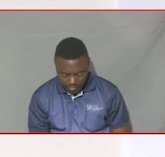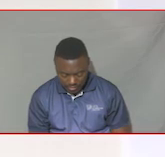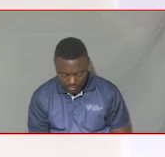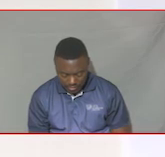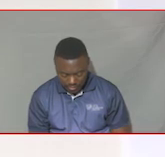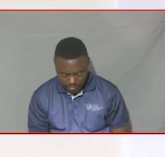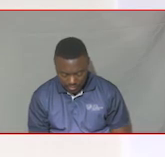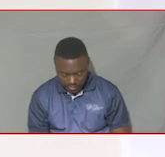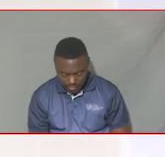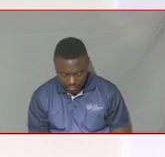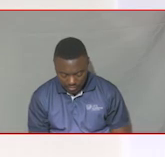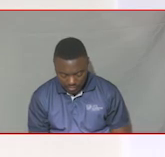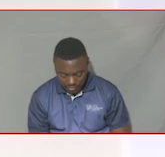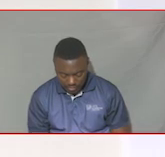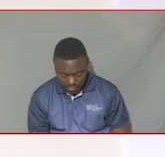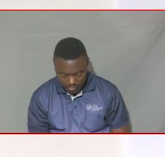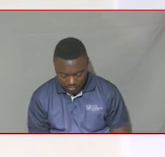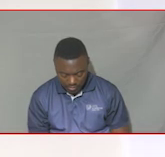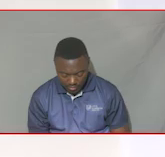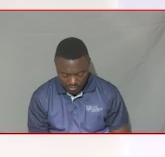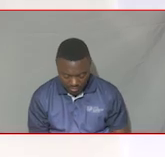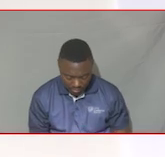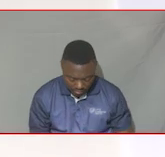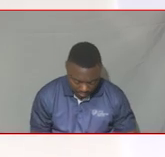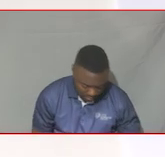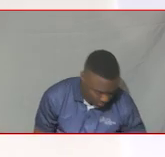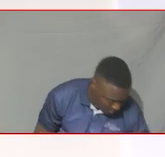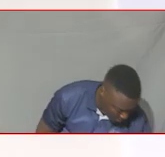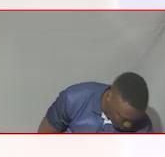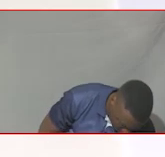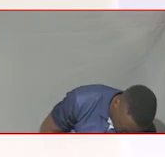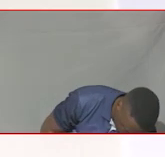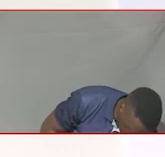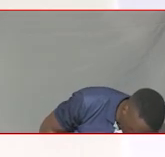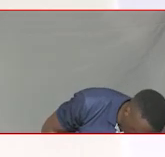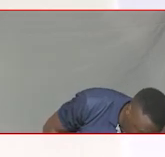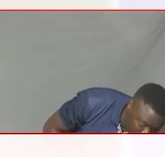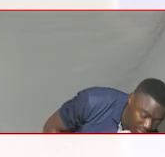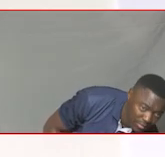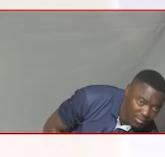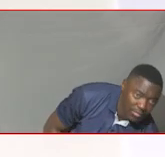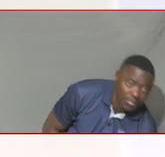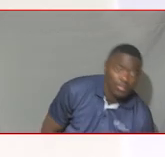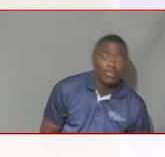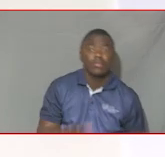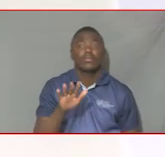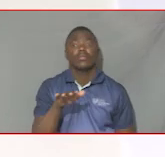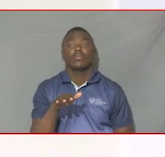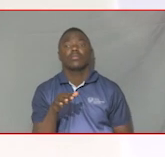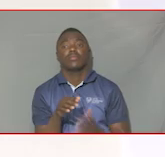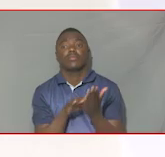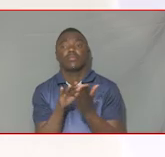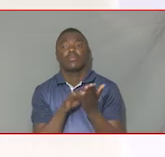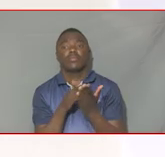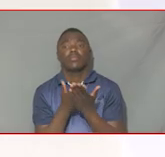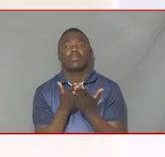Right, people, if I press 2, I can work out the average. The average is 15,5. Okay, so you can use your calculator